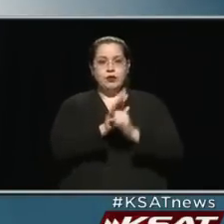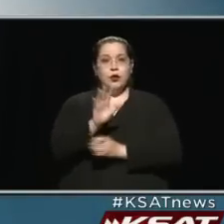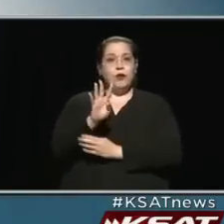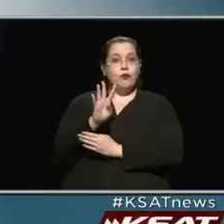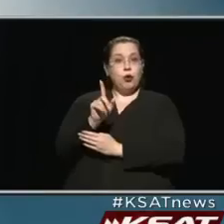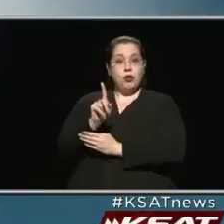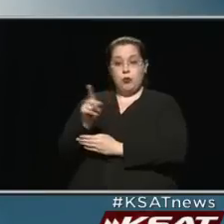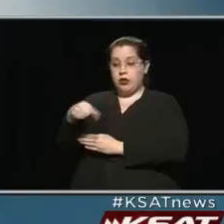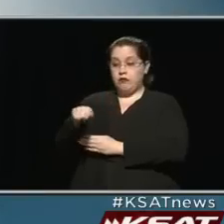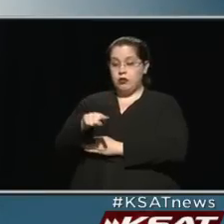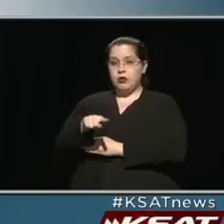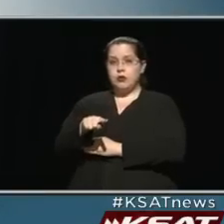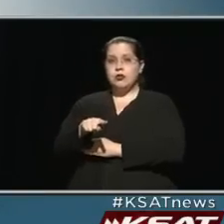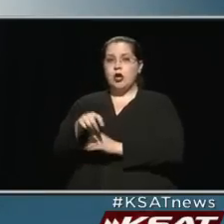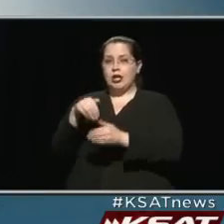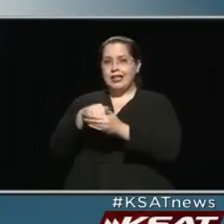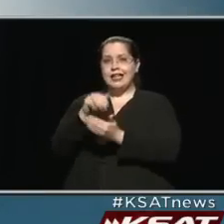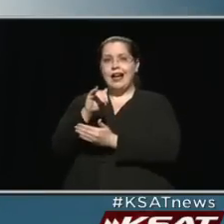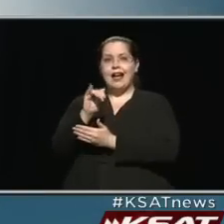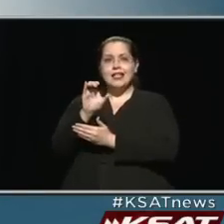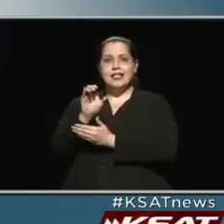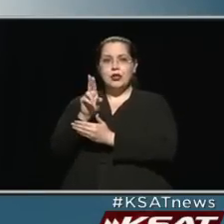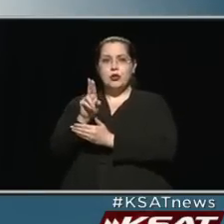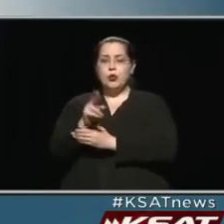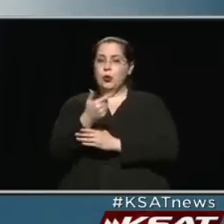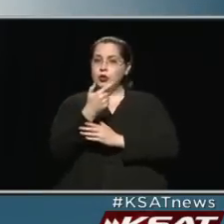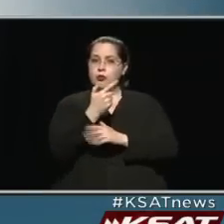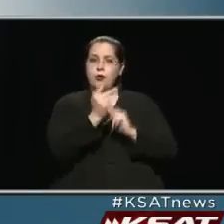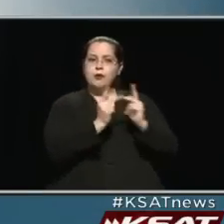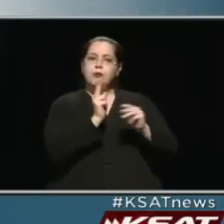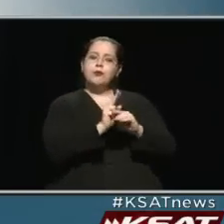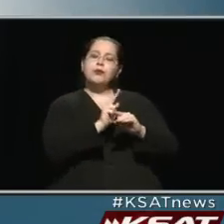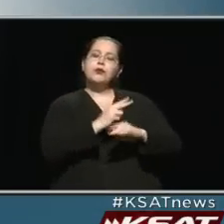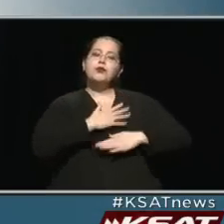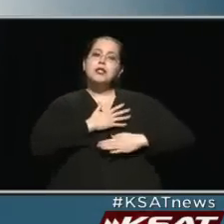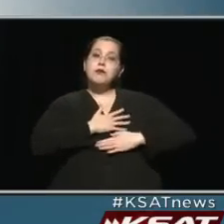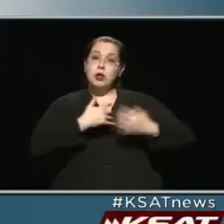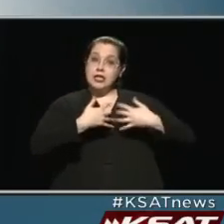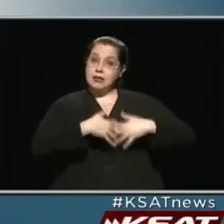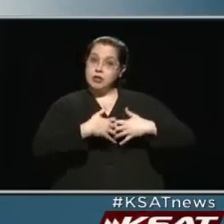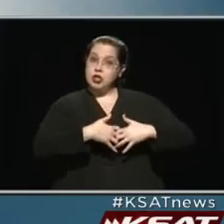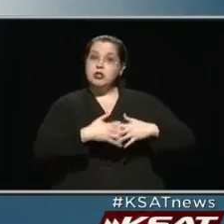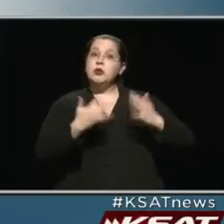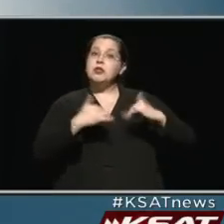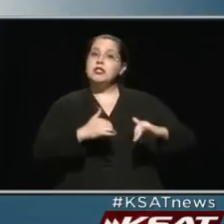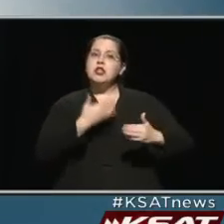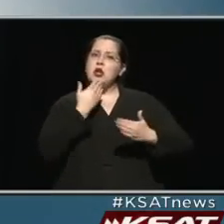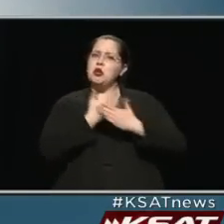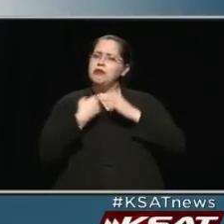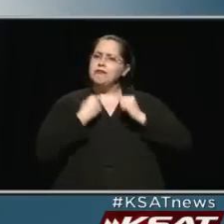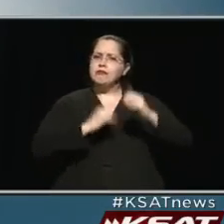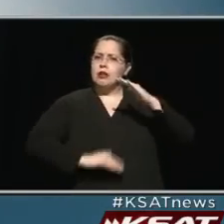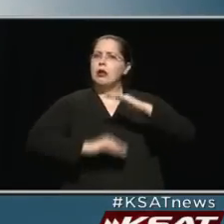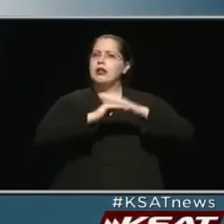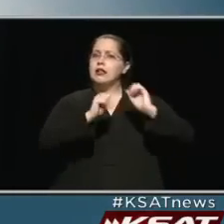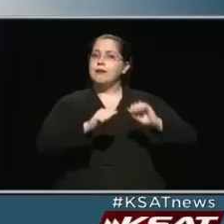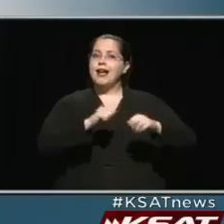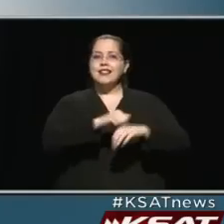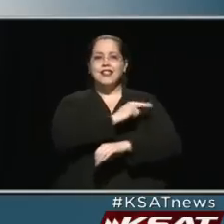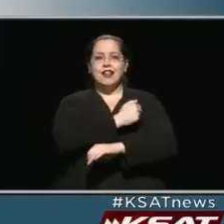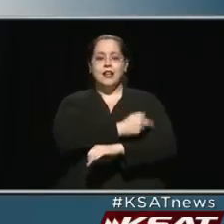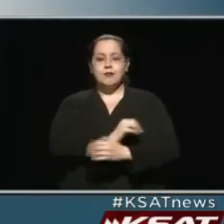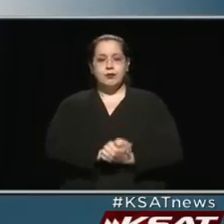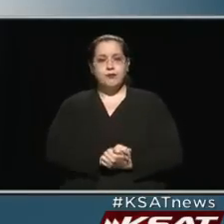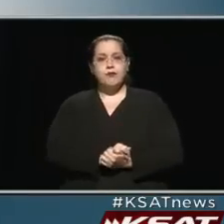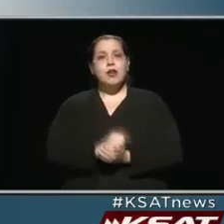41 of them are on intensive care and 21 on ventilators. So we still have strong capacity in our hospitals.